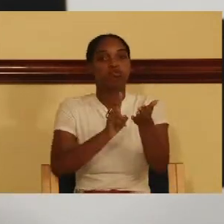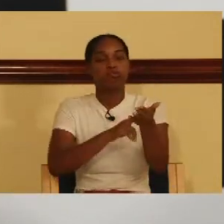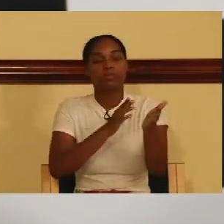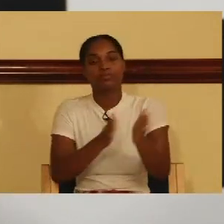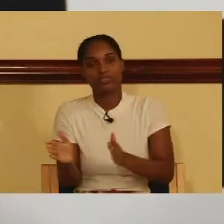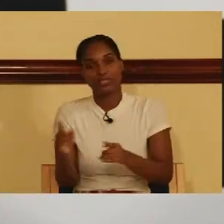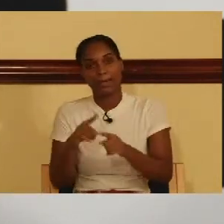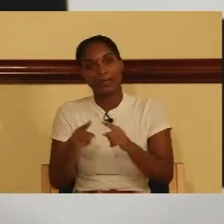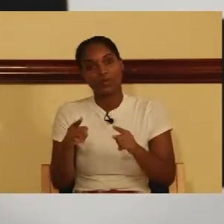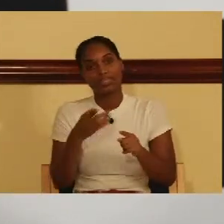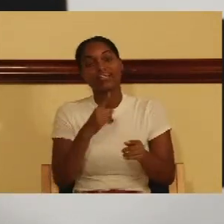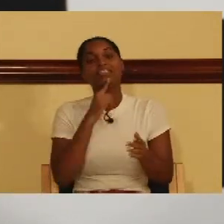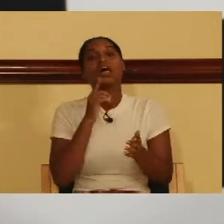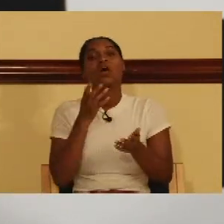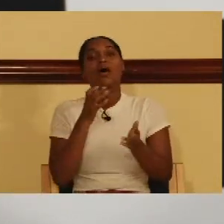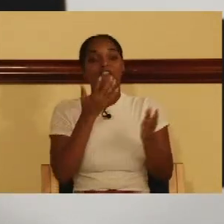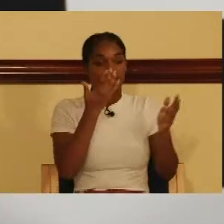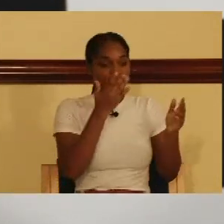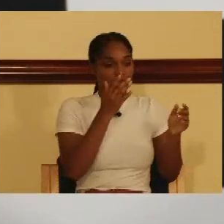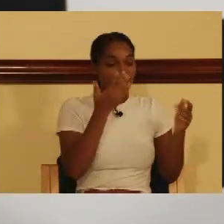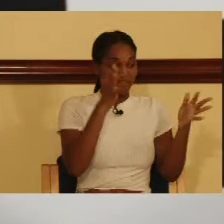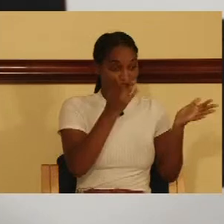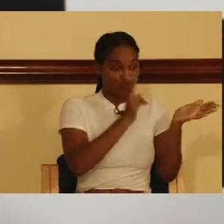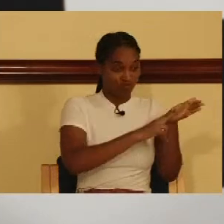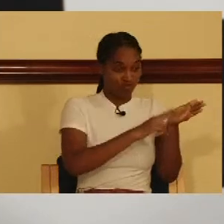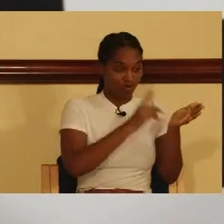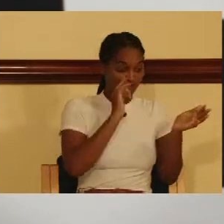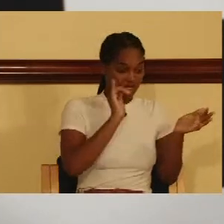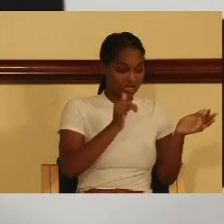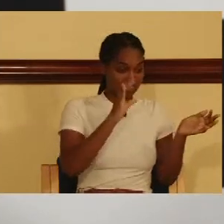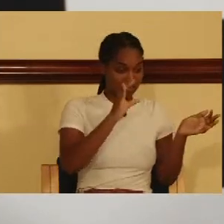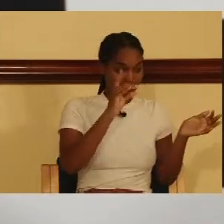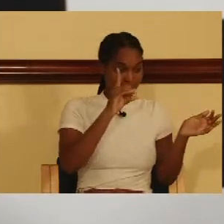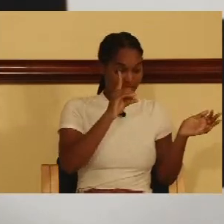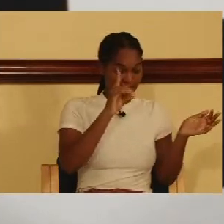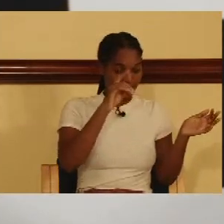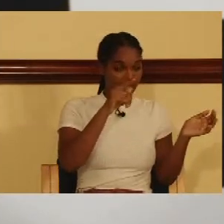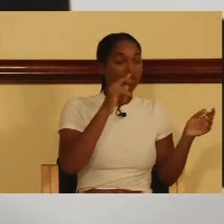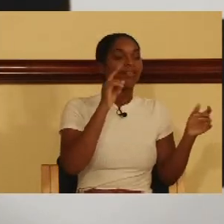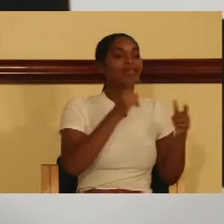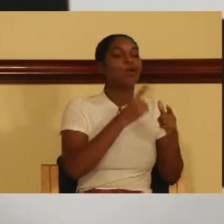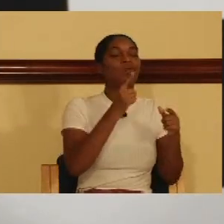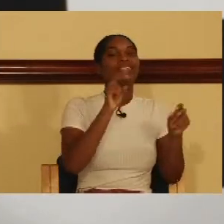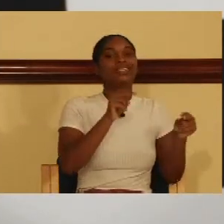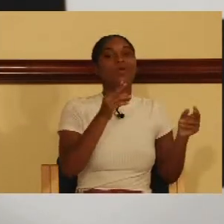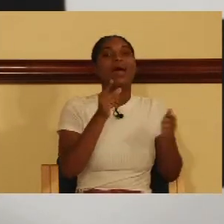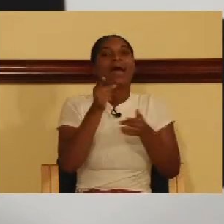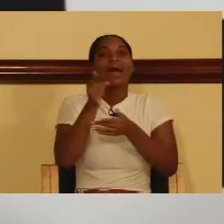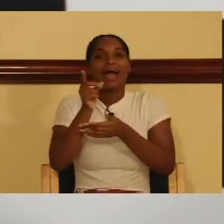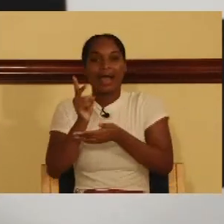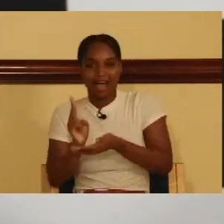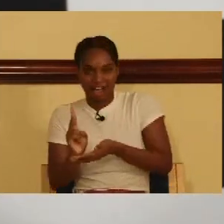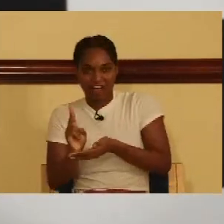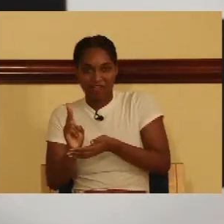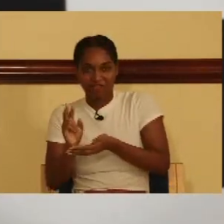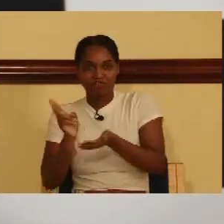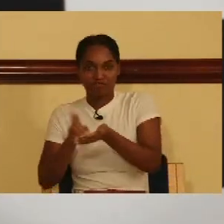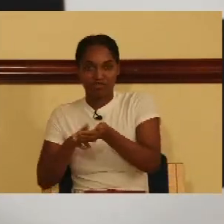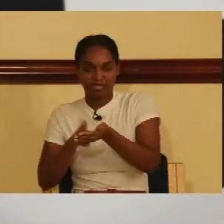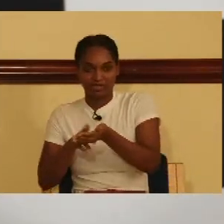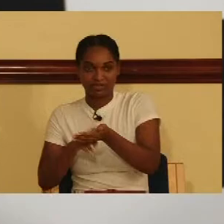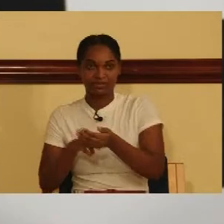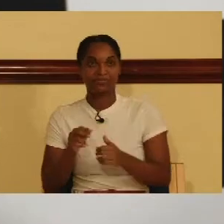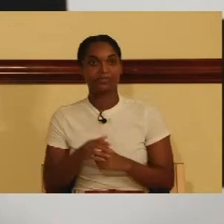there's a part of the registration process in terms of applying for their name to be entered into that confidential